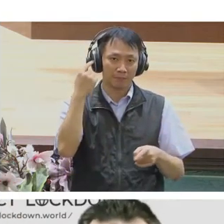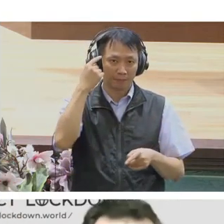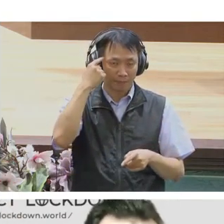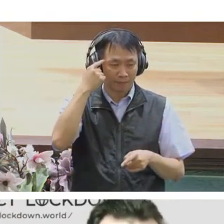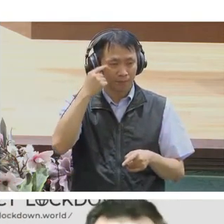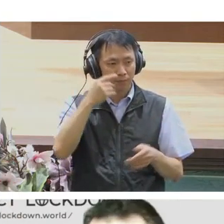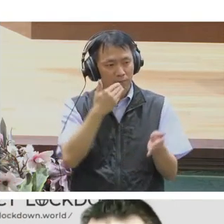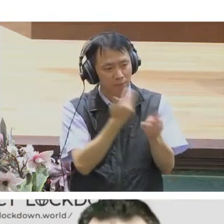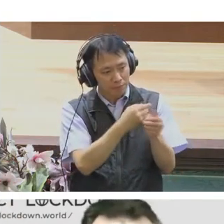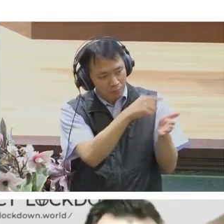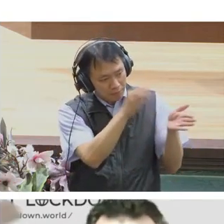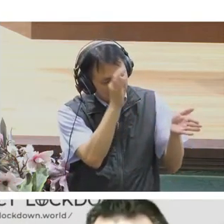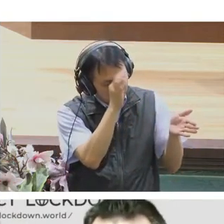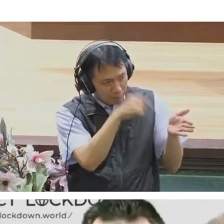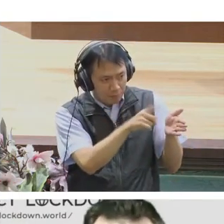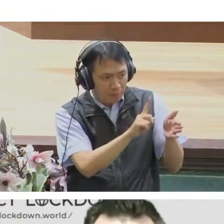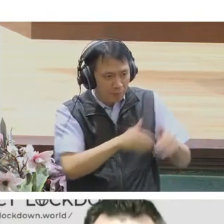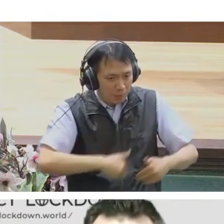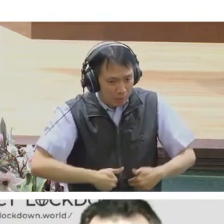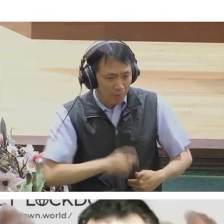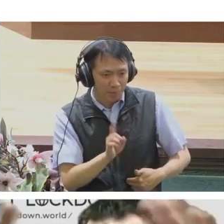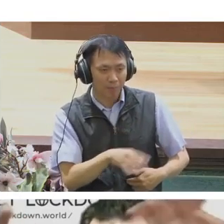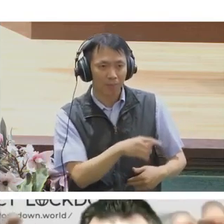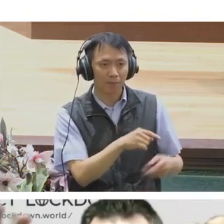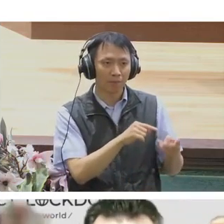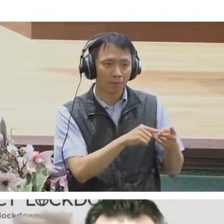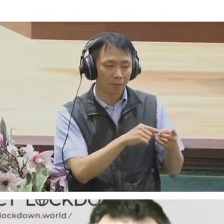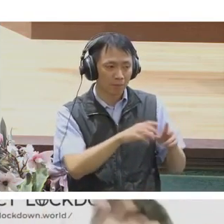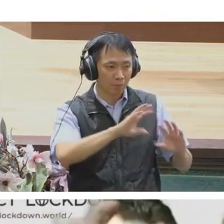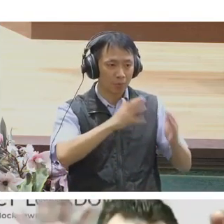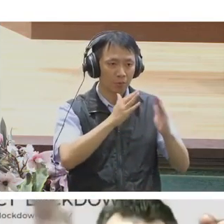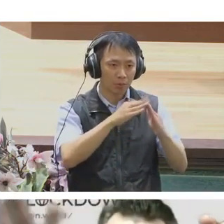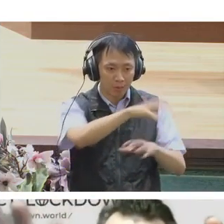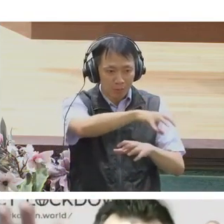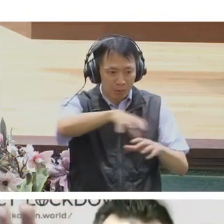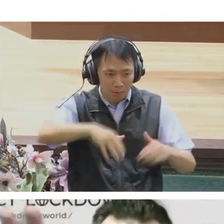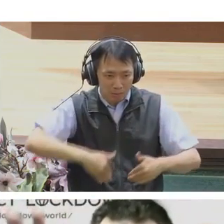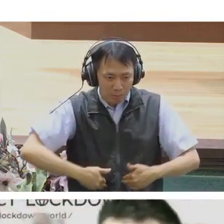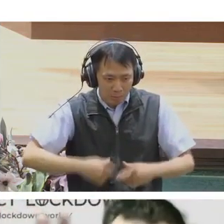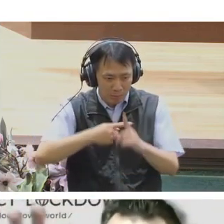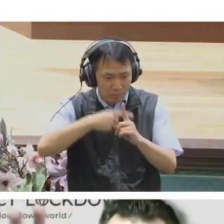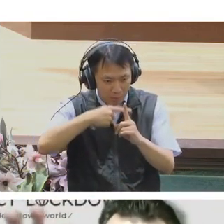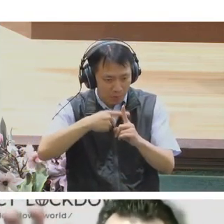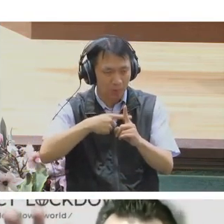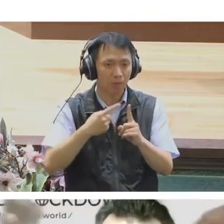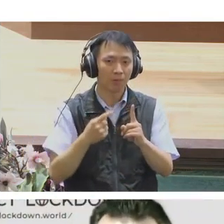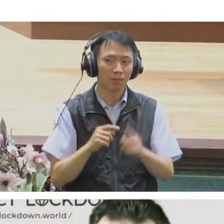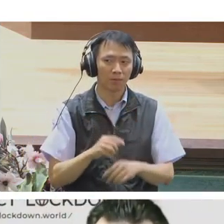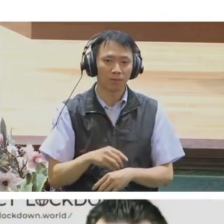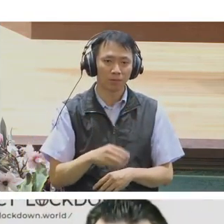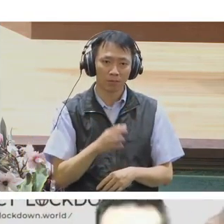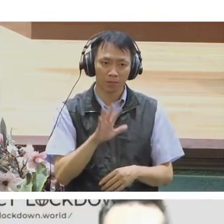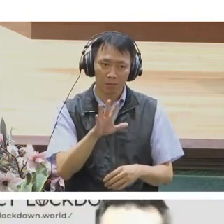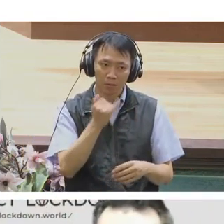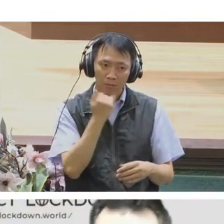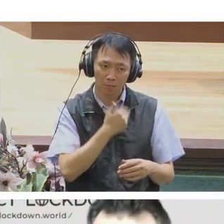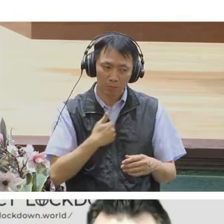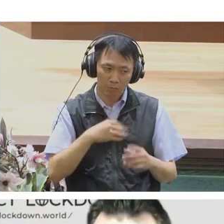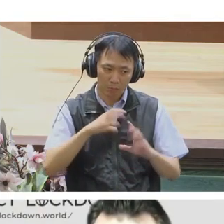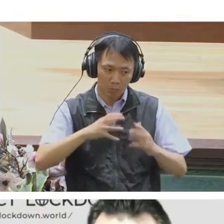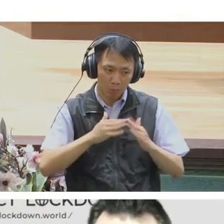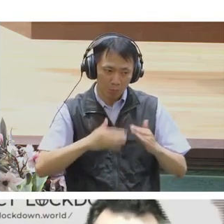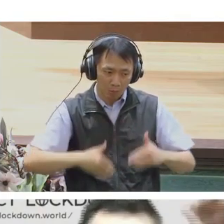that the hunger index in a country is very serious and the one right next to it is very okay. And you may ask yourself, why is